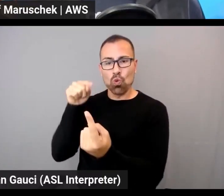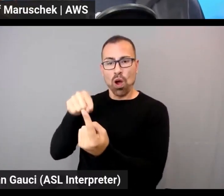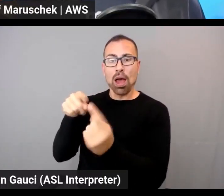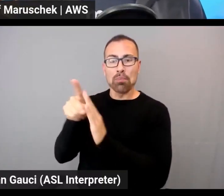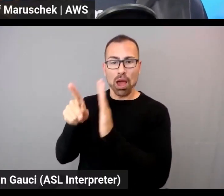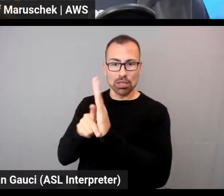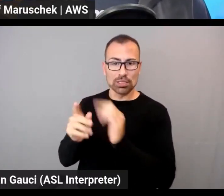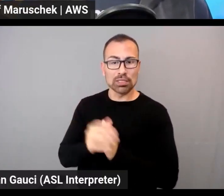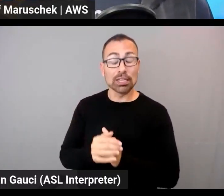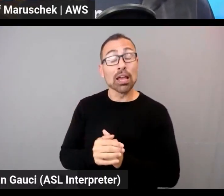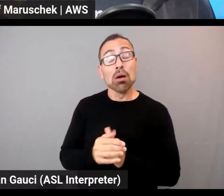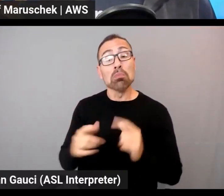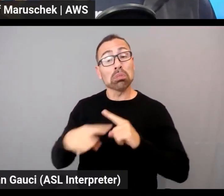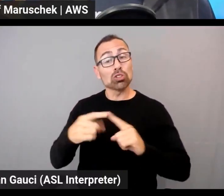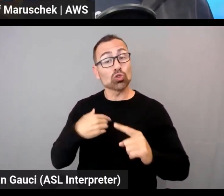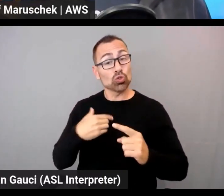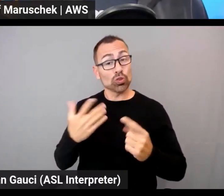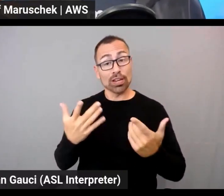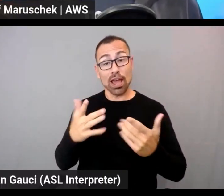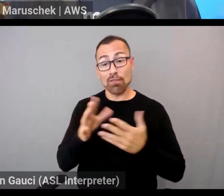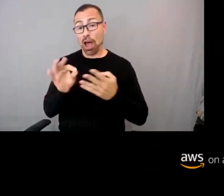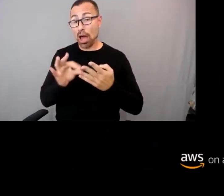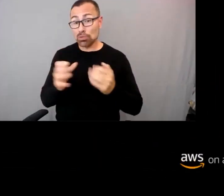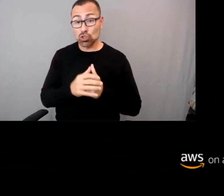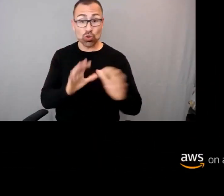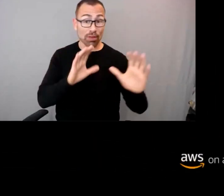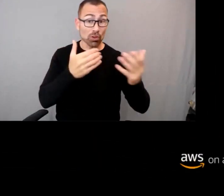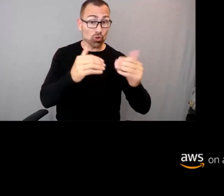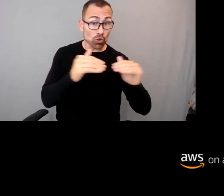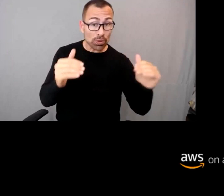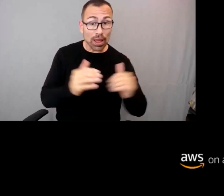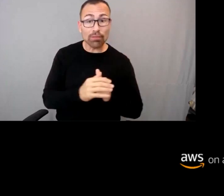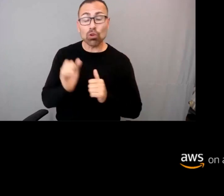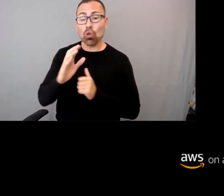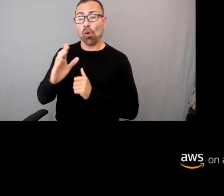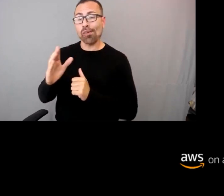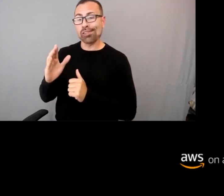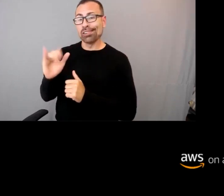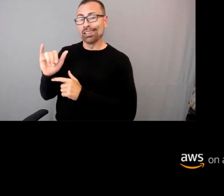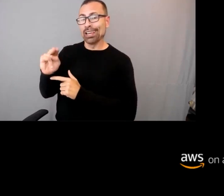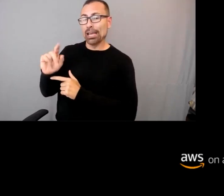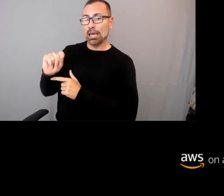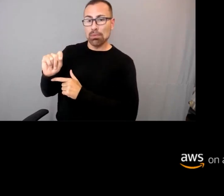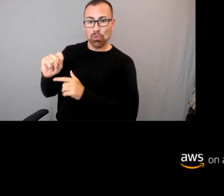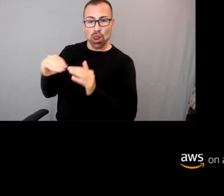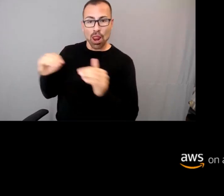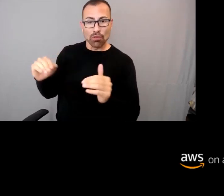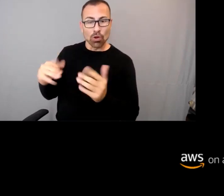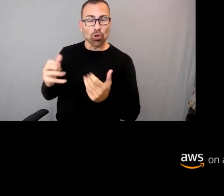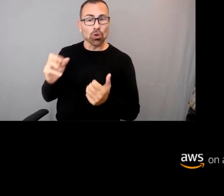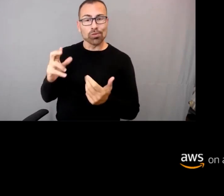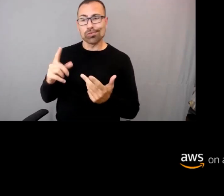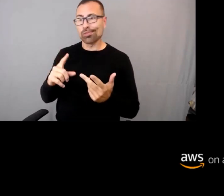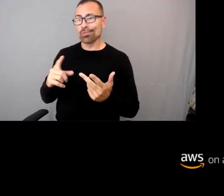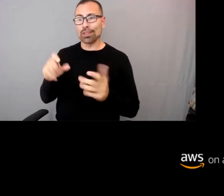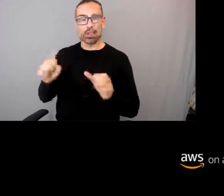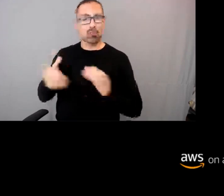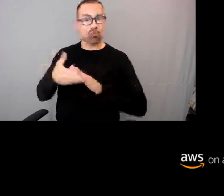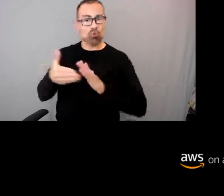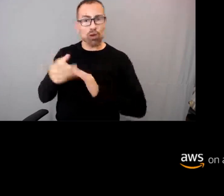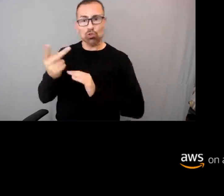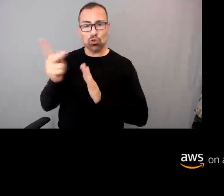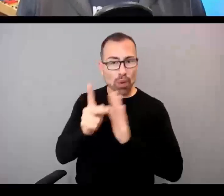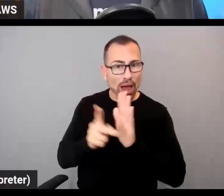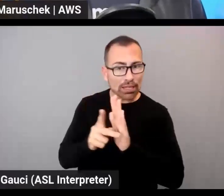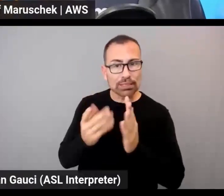One thing I didn't mention is you can also have an endpoint level policy outside just the group that can run actually through two policies if you need it to.